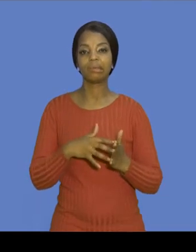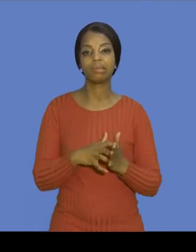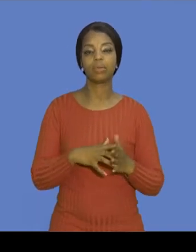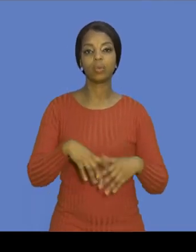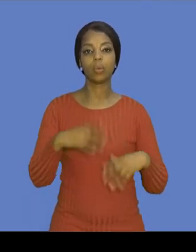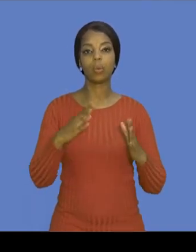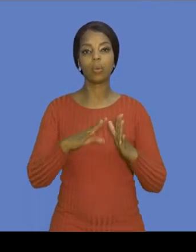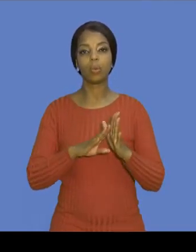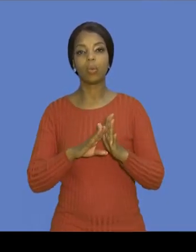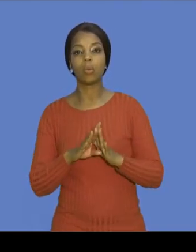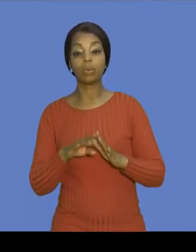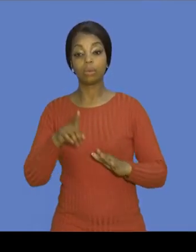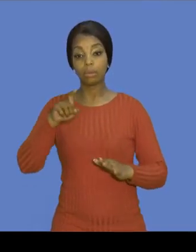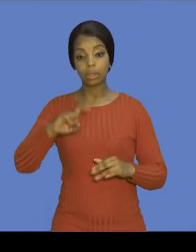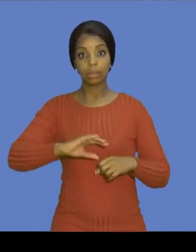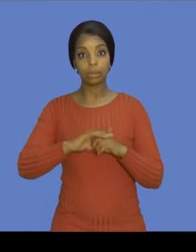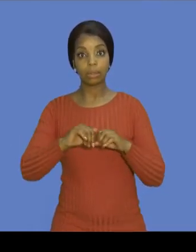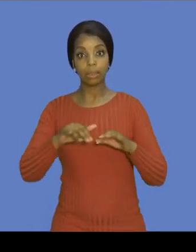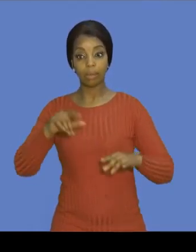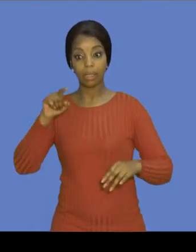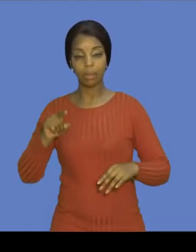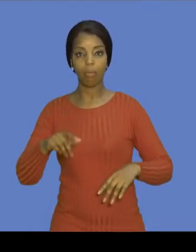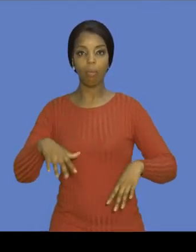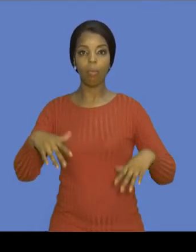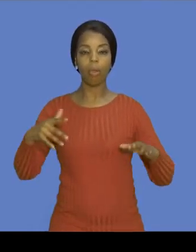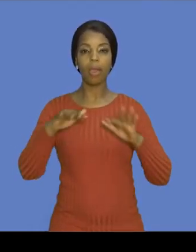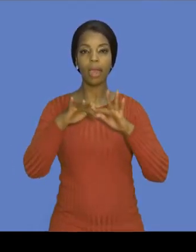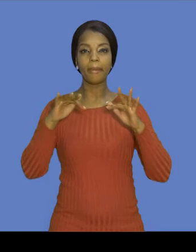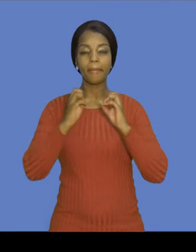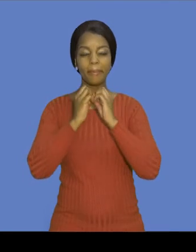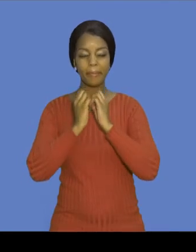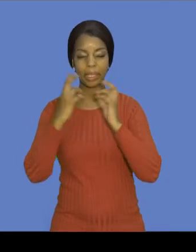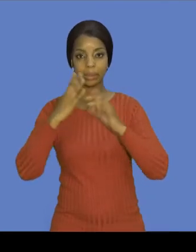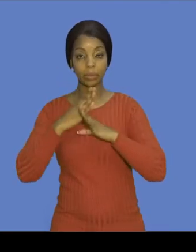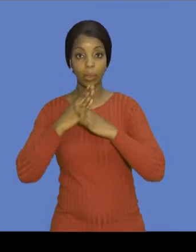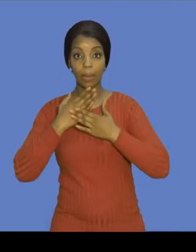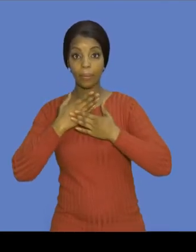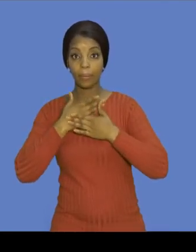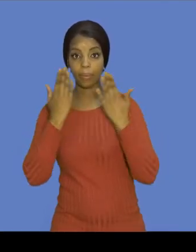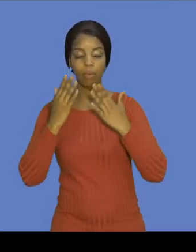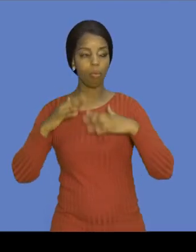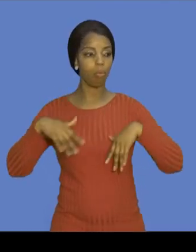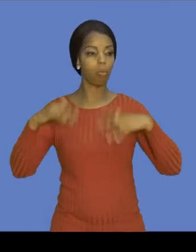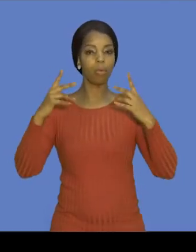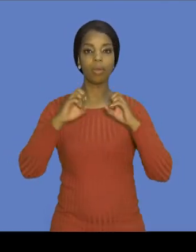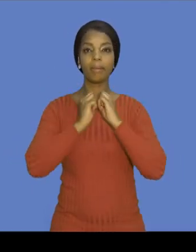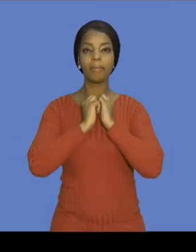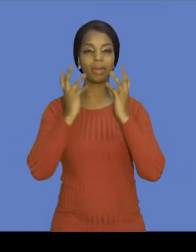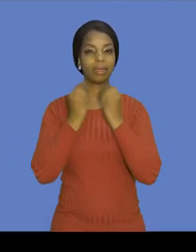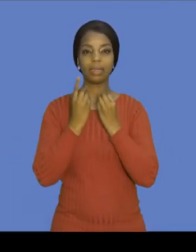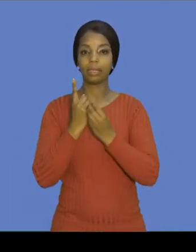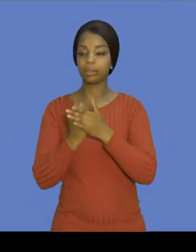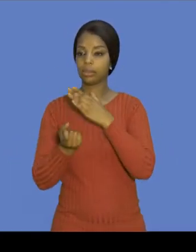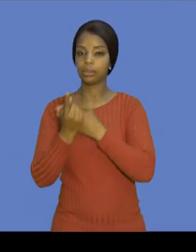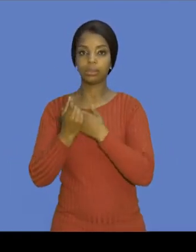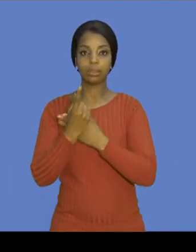that we're dealing with, or was there maybe unemployment that we're dealing with? Was there maybe a lot of people not being